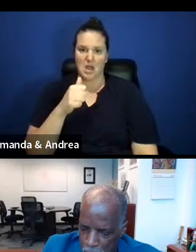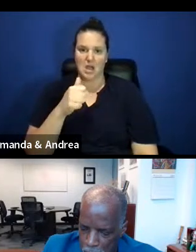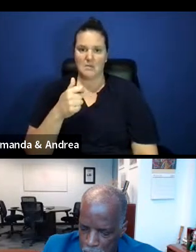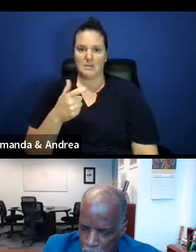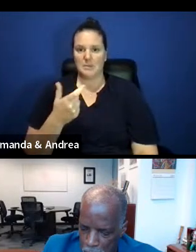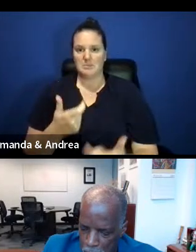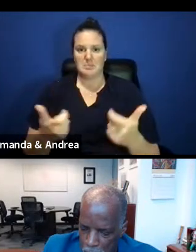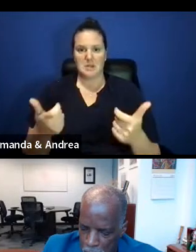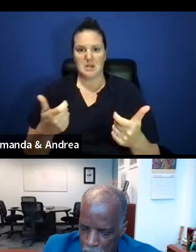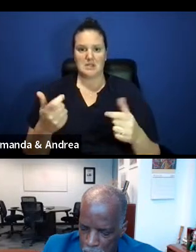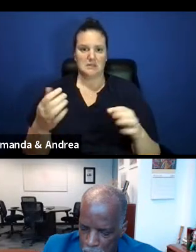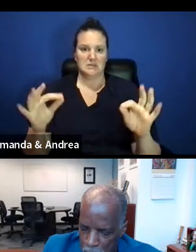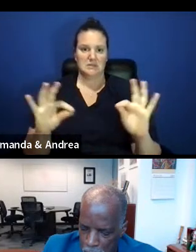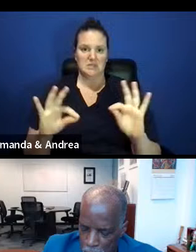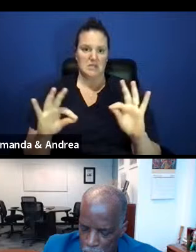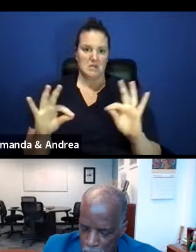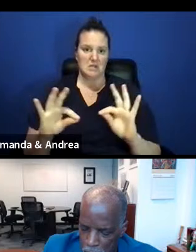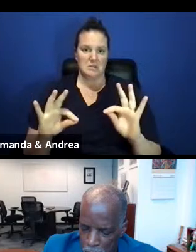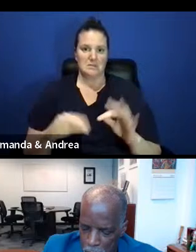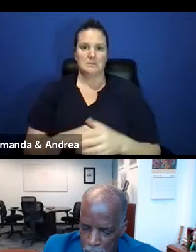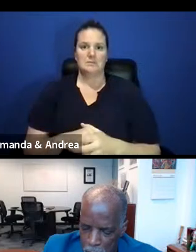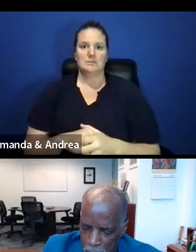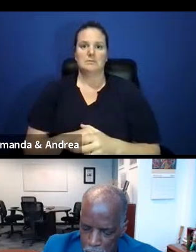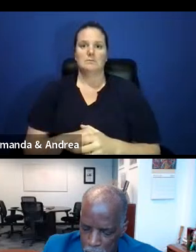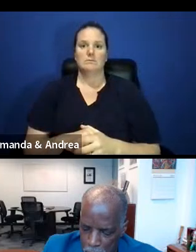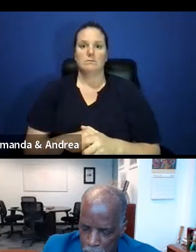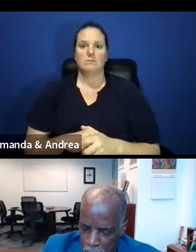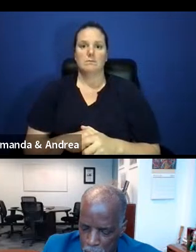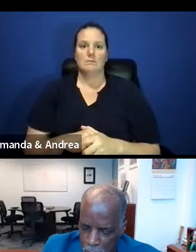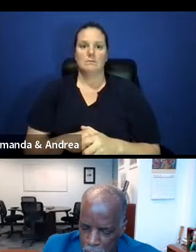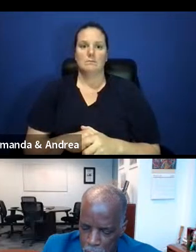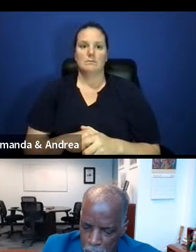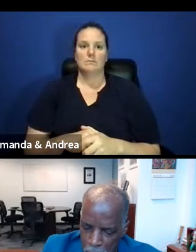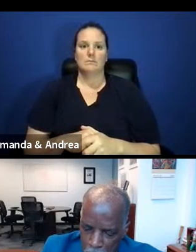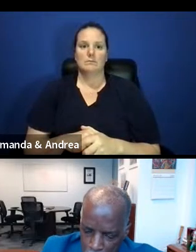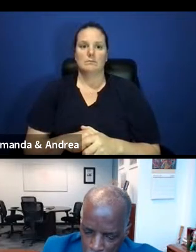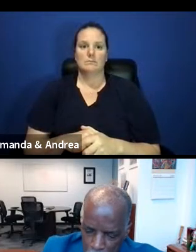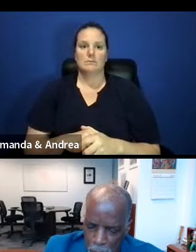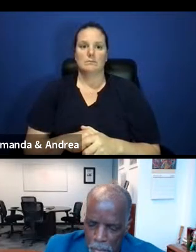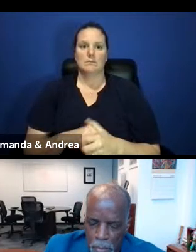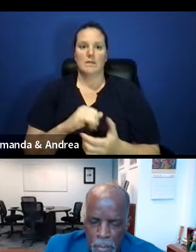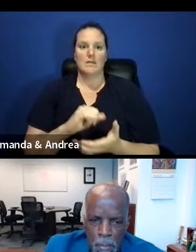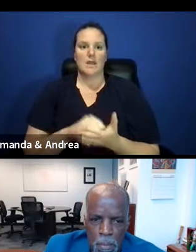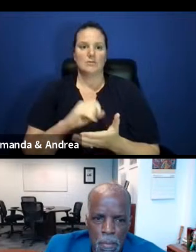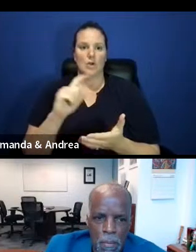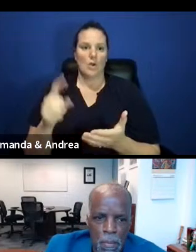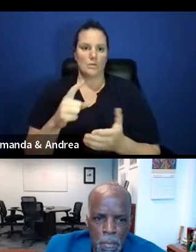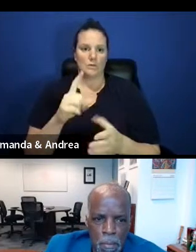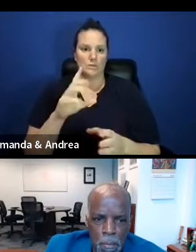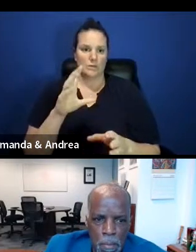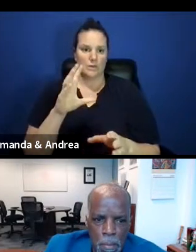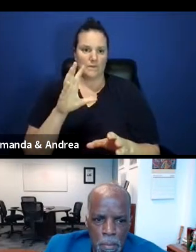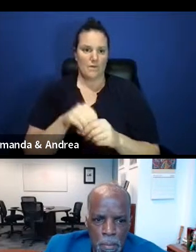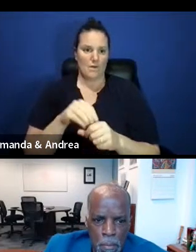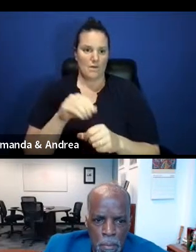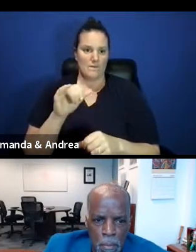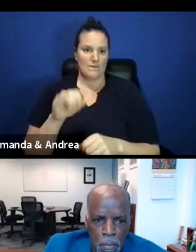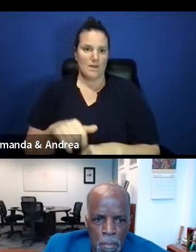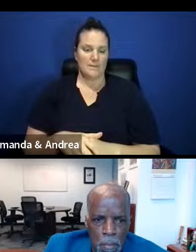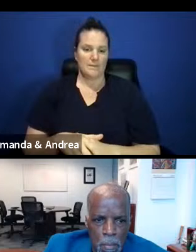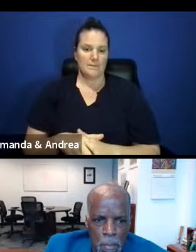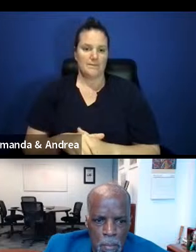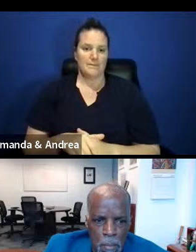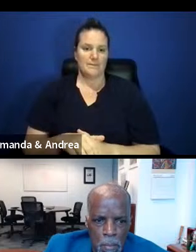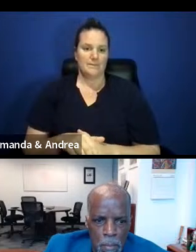big deal, but it needs to just always be a part of it. You don't